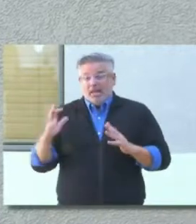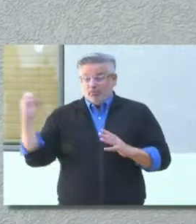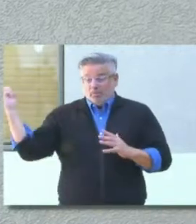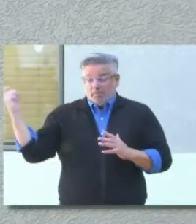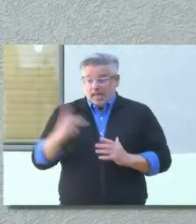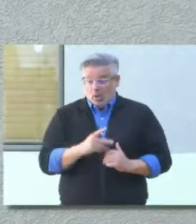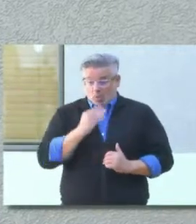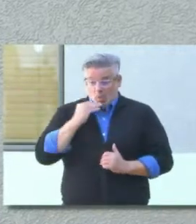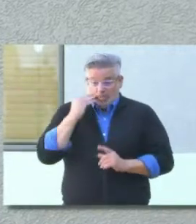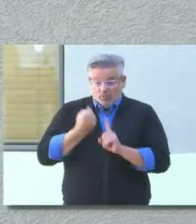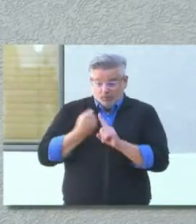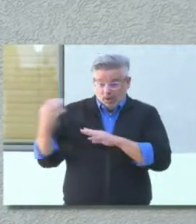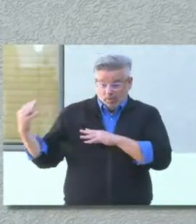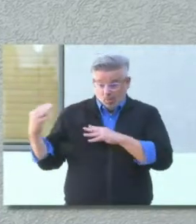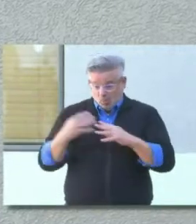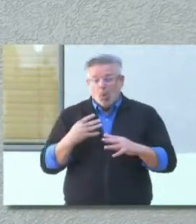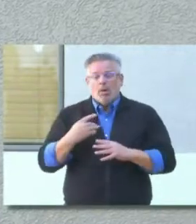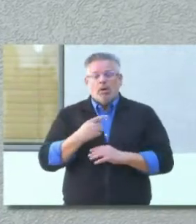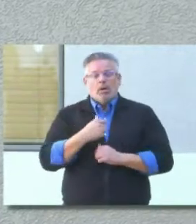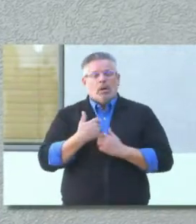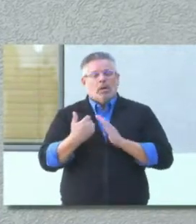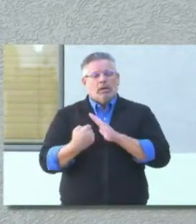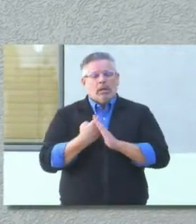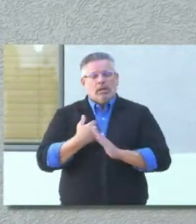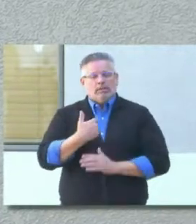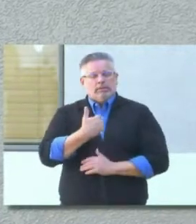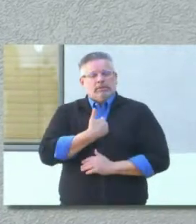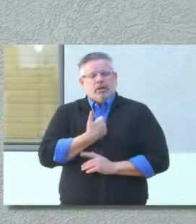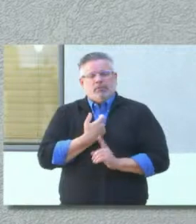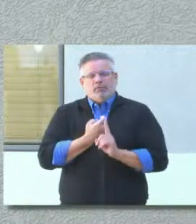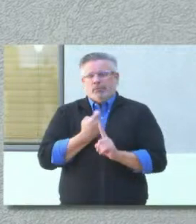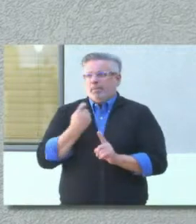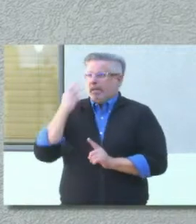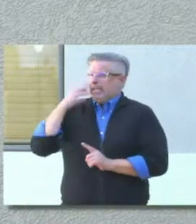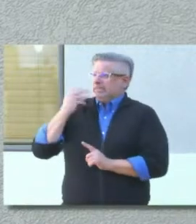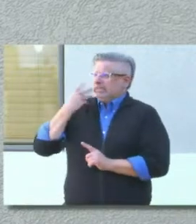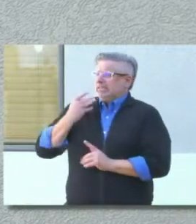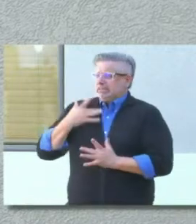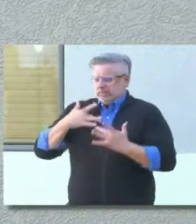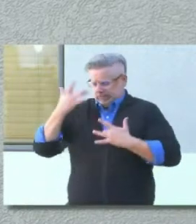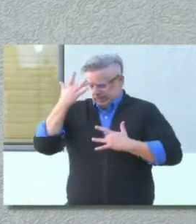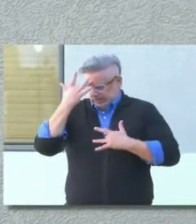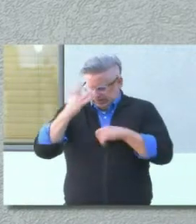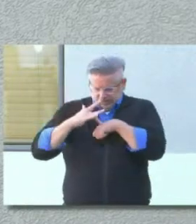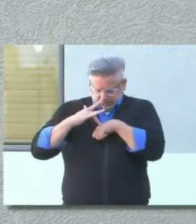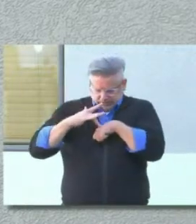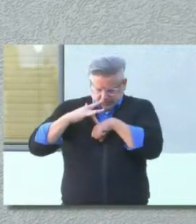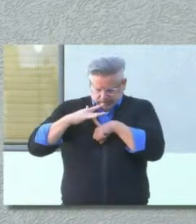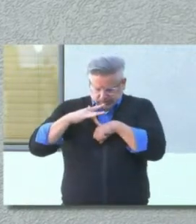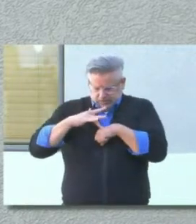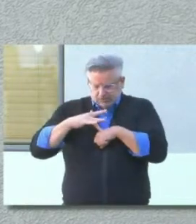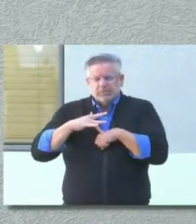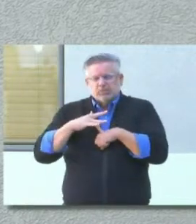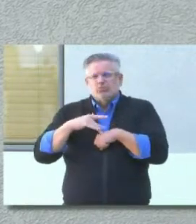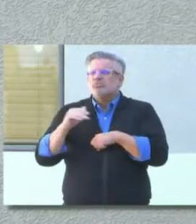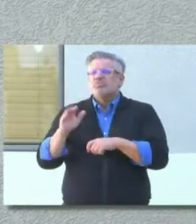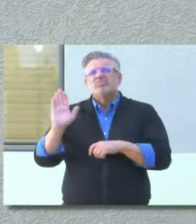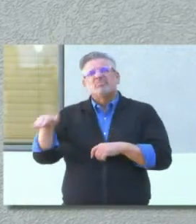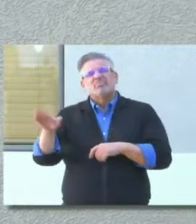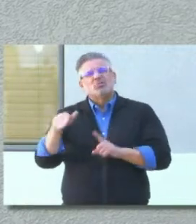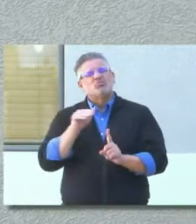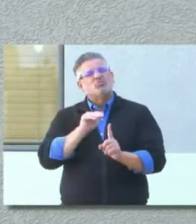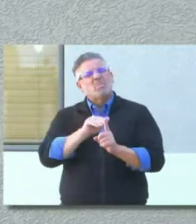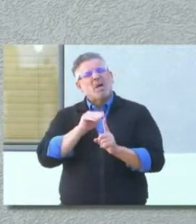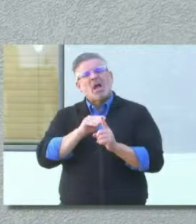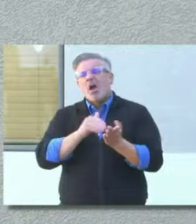returning back from that experience overseas. And it's a reminder to all of us